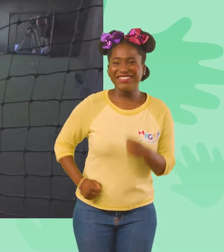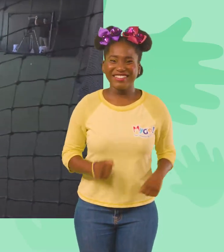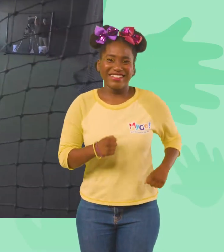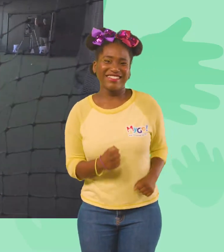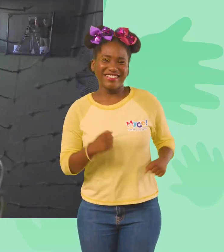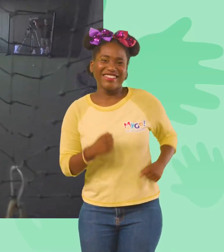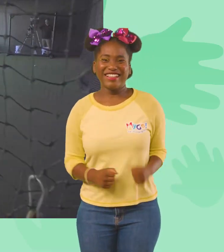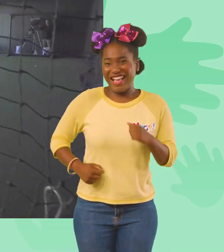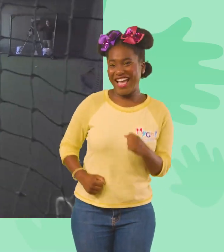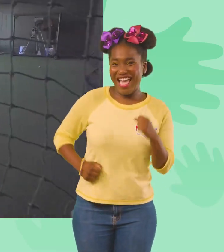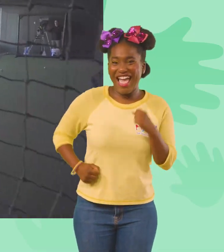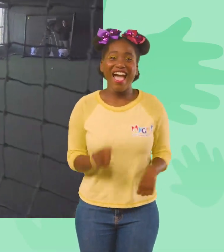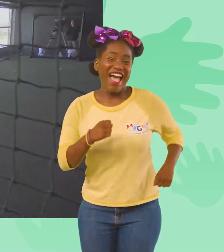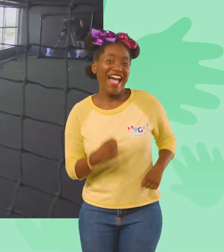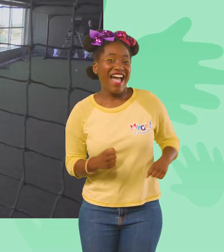Yeah.